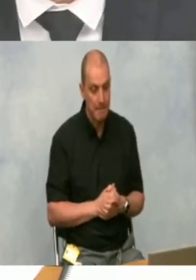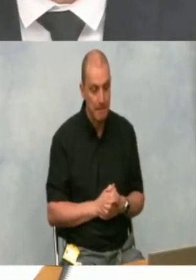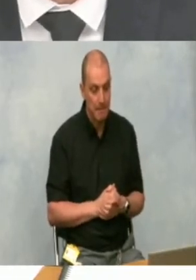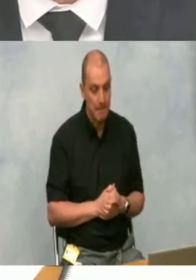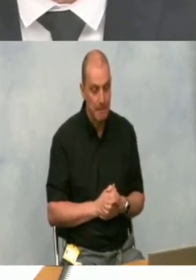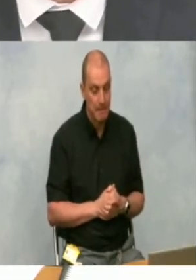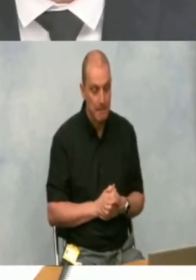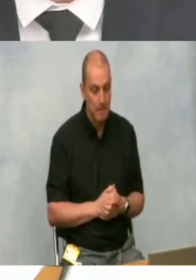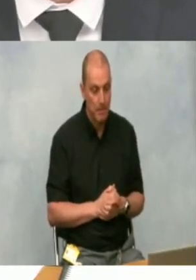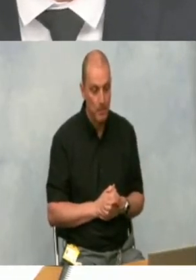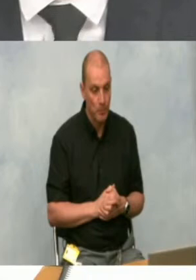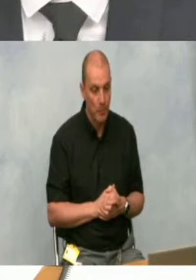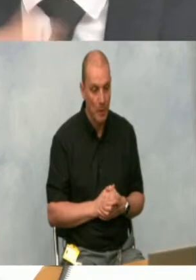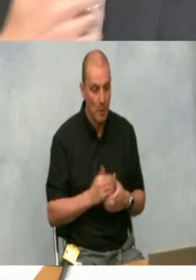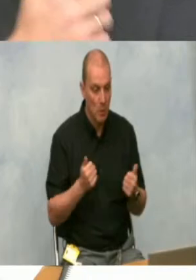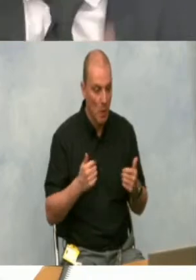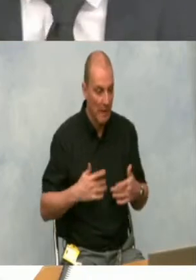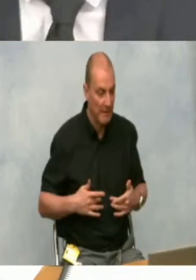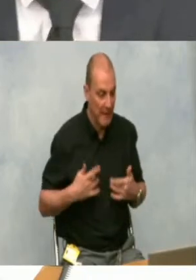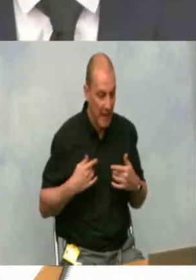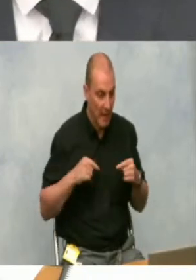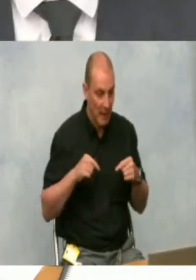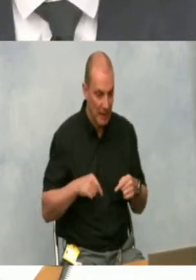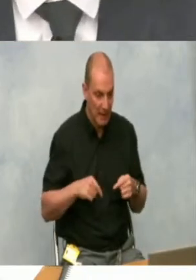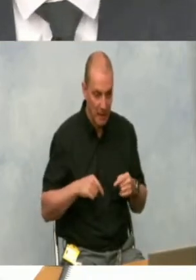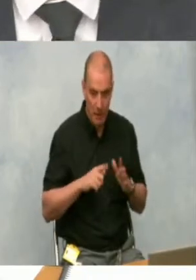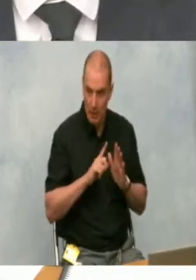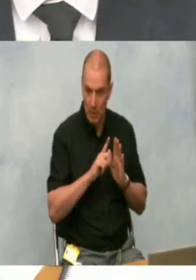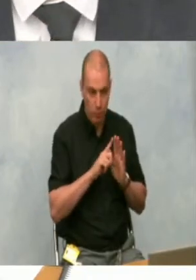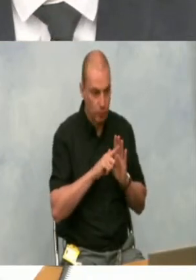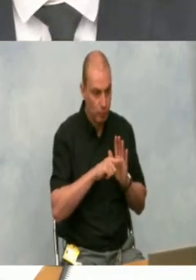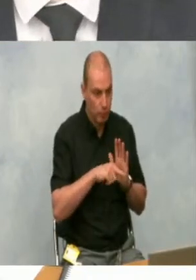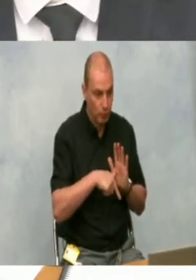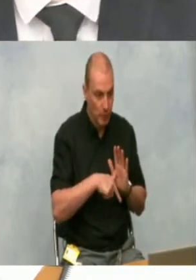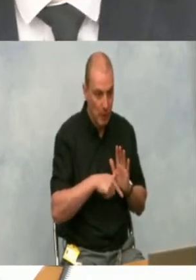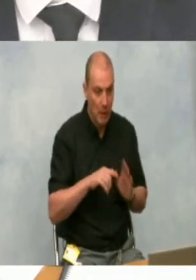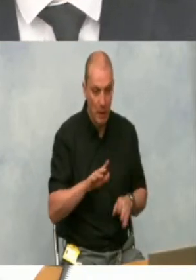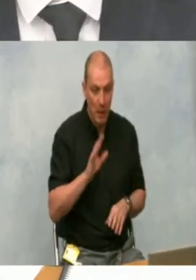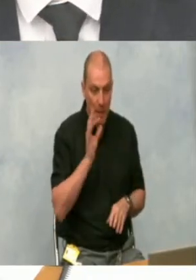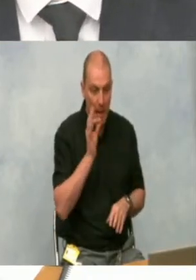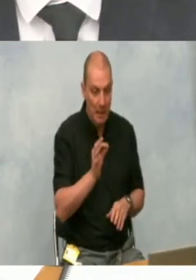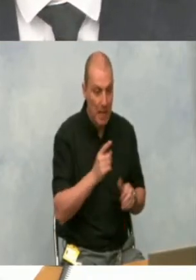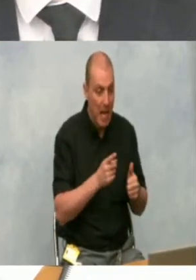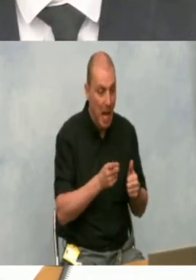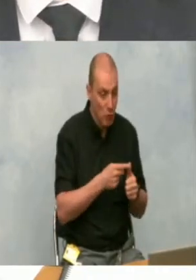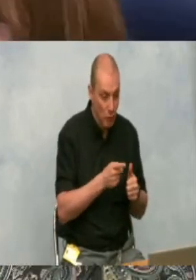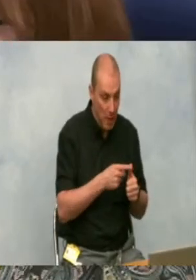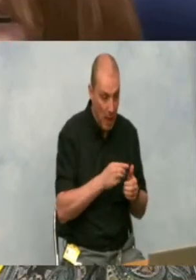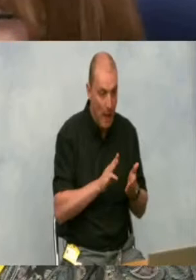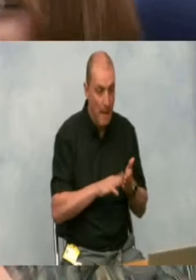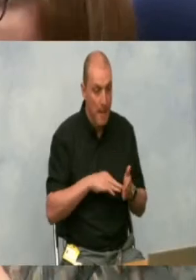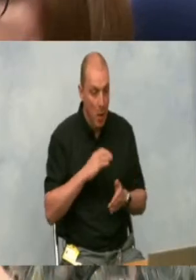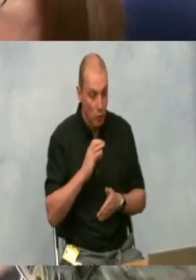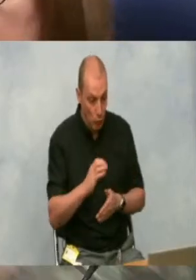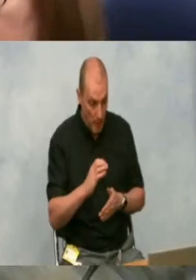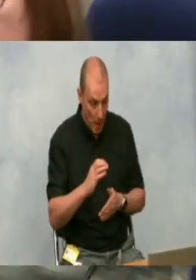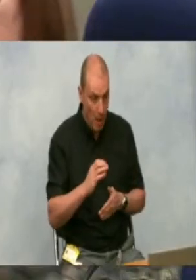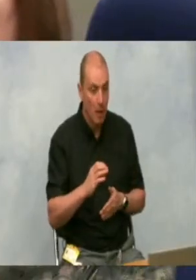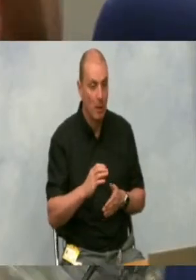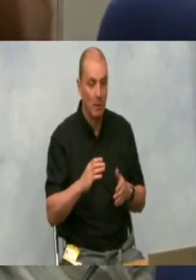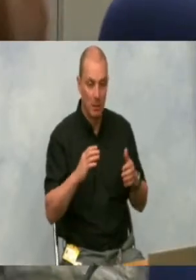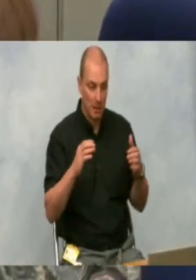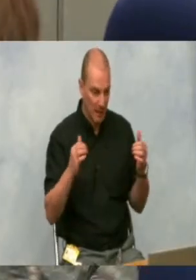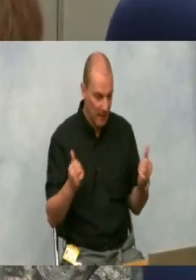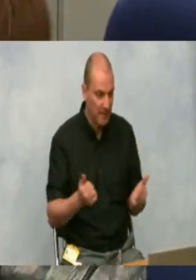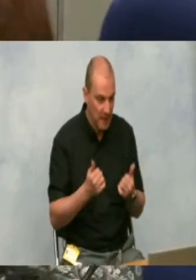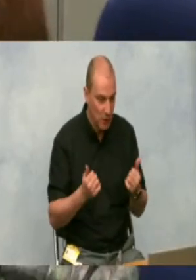feel as this is going on a wee bit, so I'm going to ask Andrea and Margaret Cooper, and I'm going to bring it to a head following these next two.